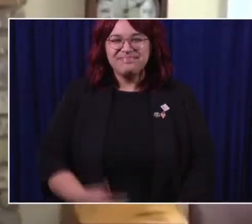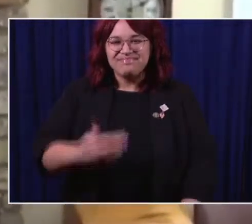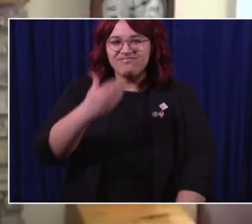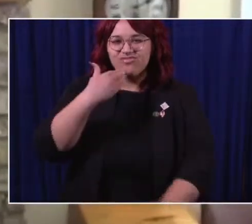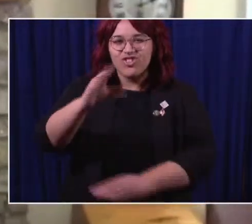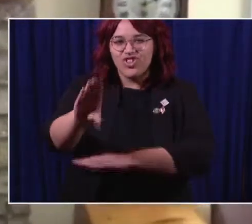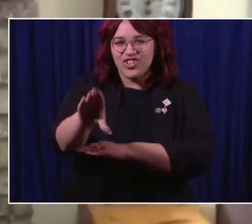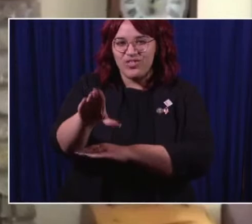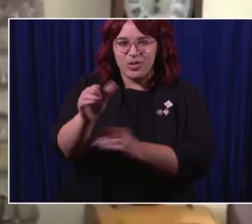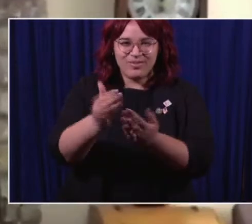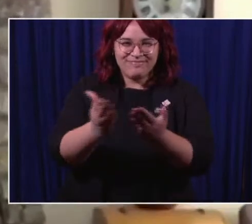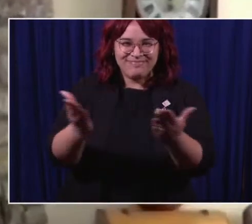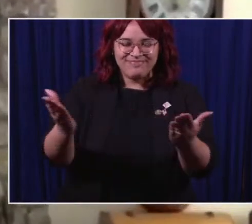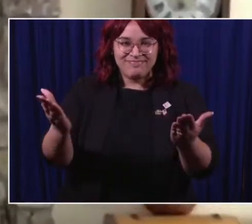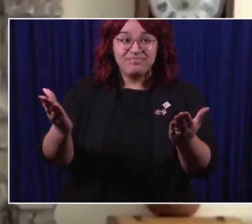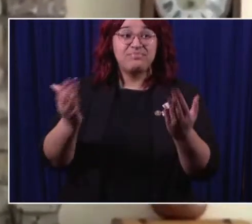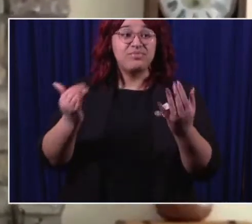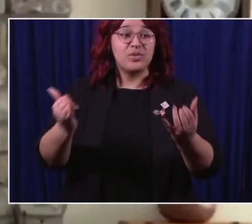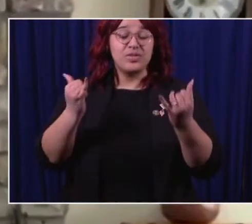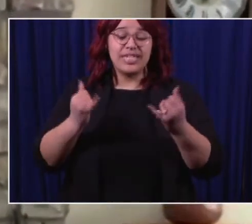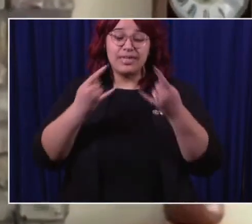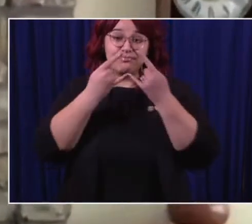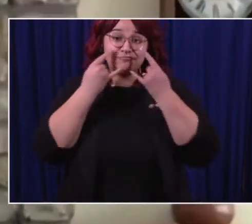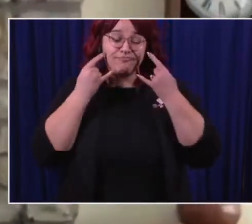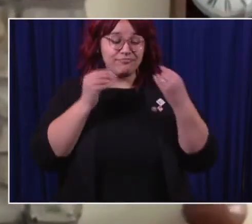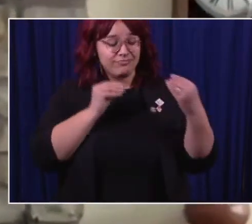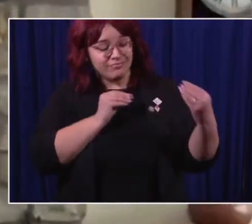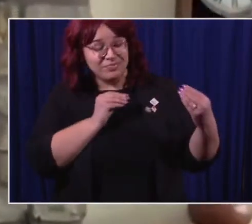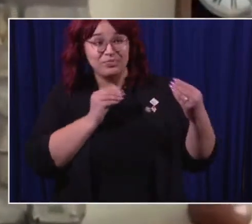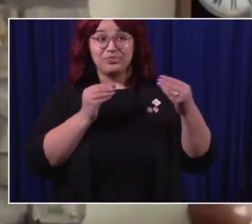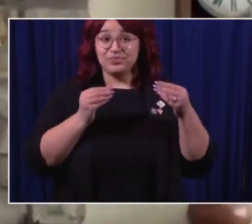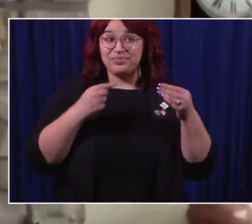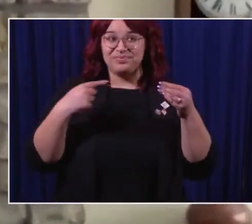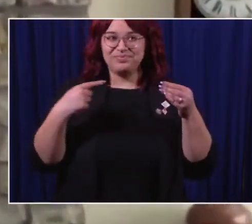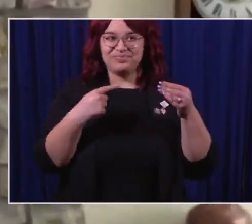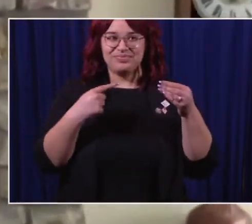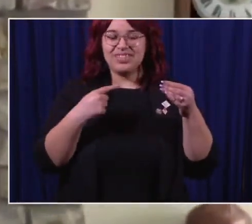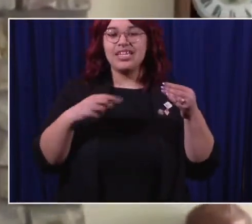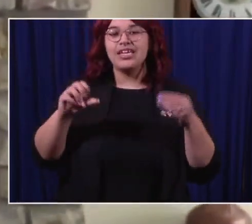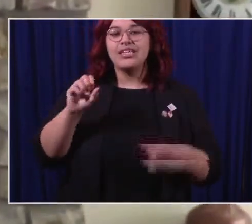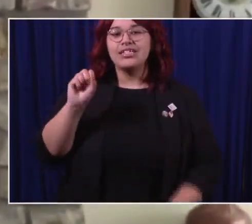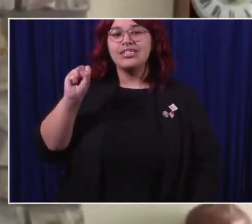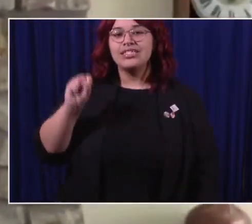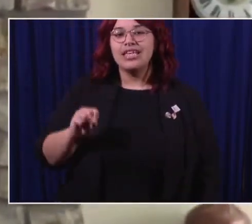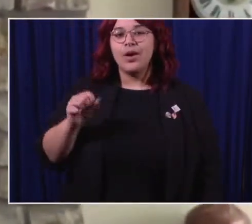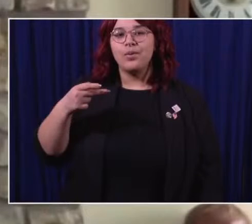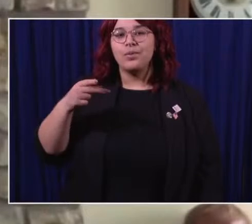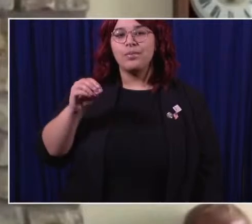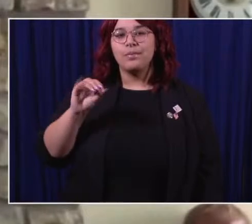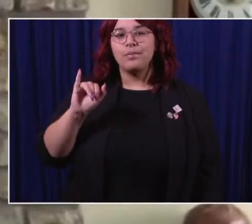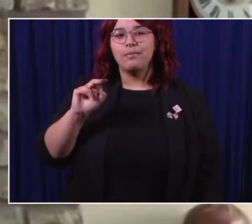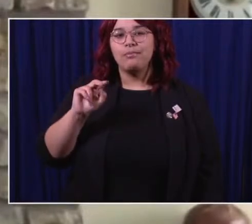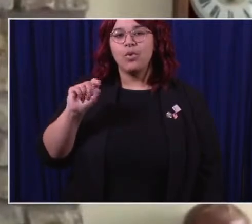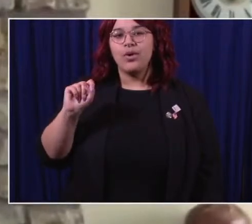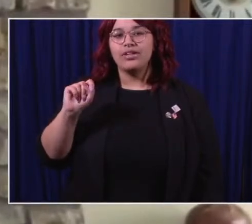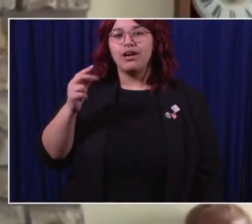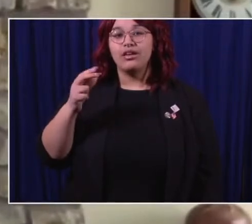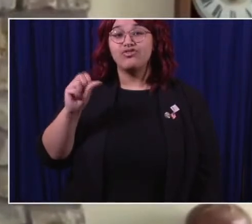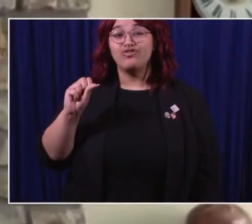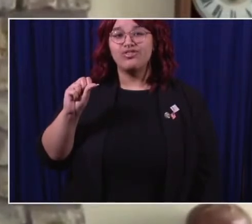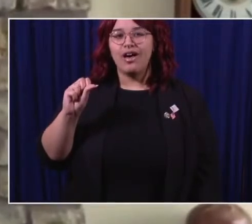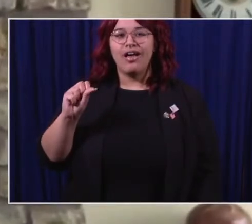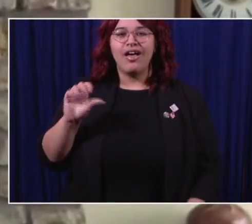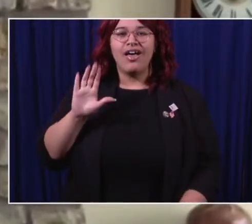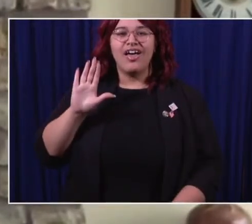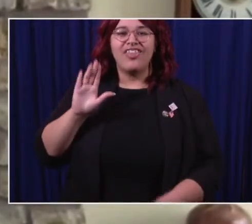Good afternoon, everyone. Today I'm wearing a mask from South Point High School. They're called the Pointers,